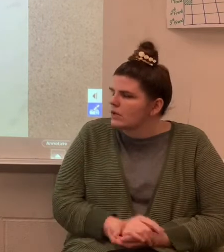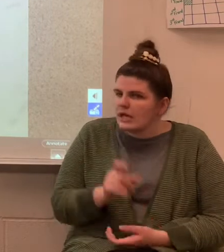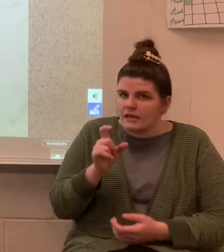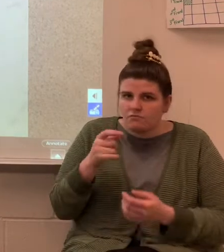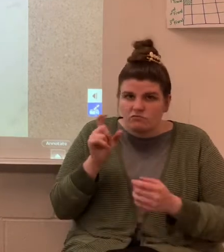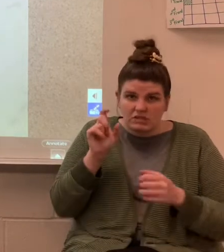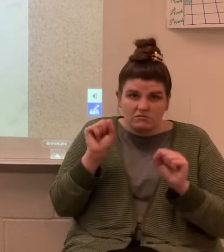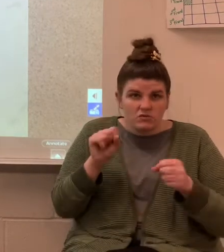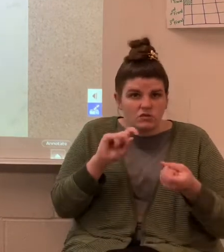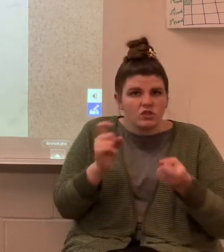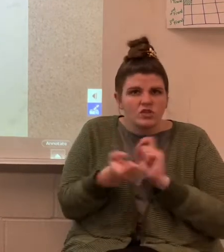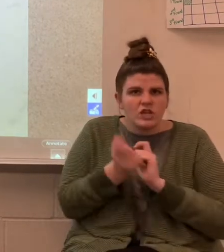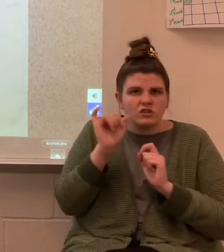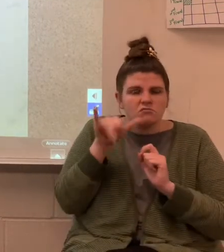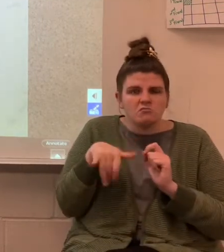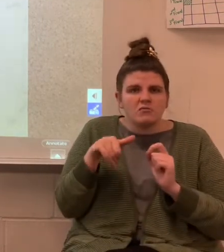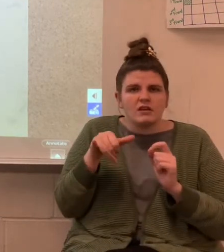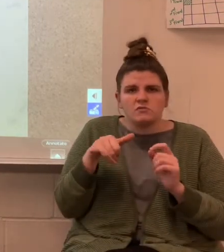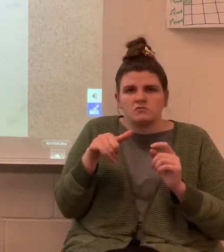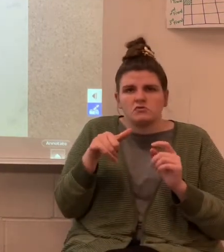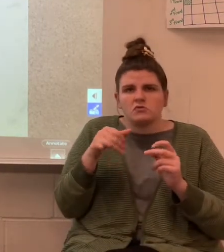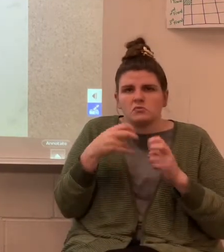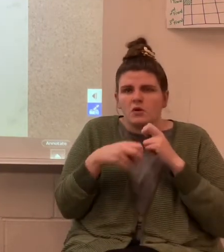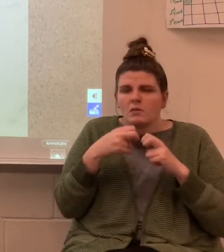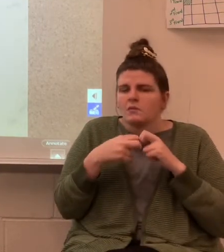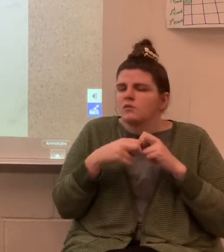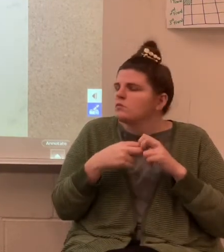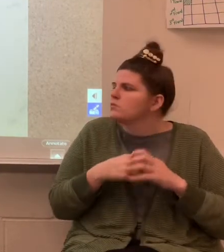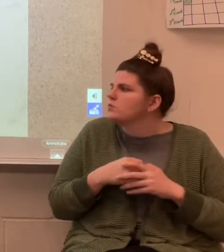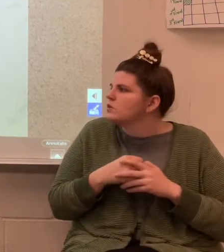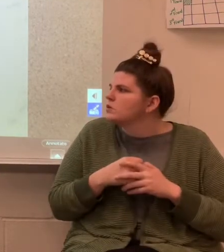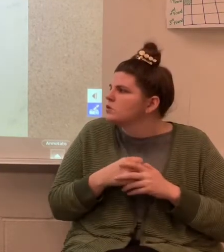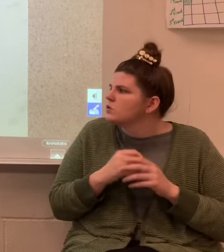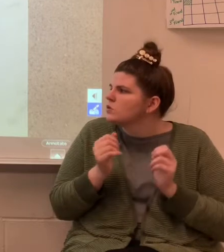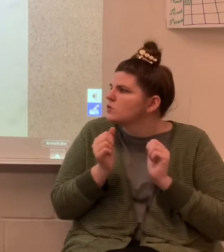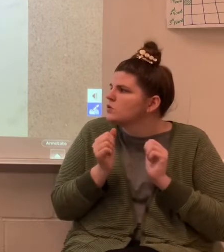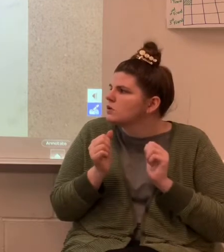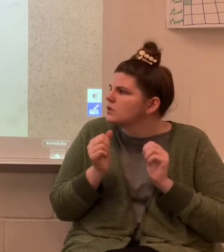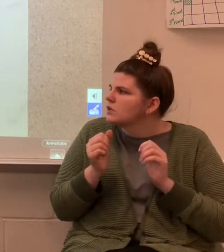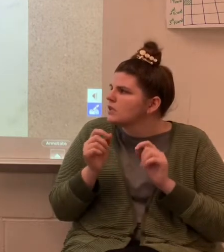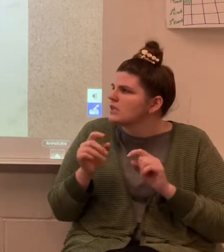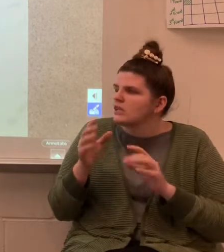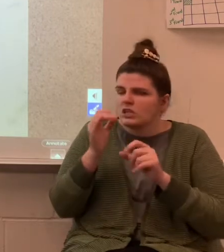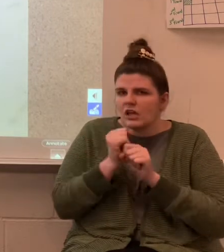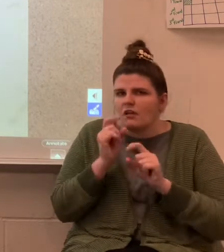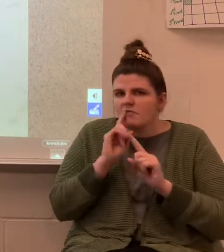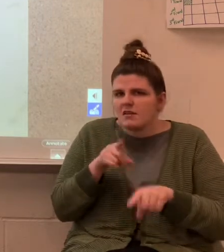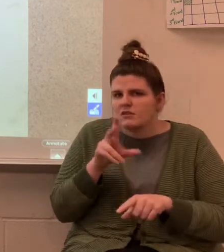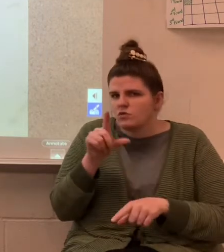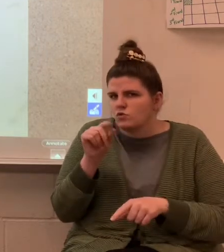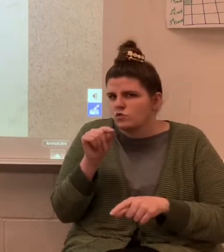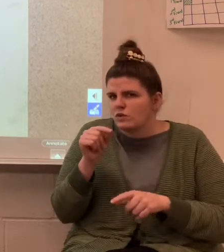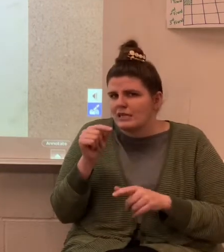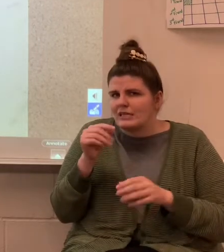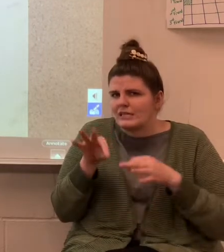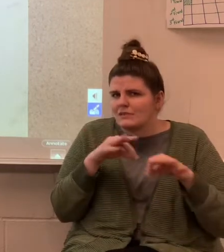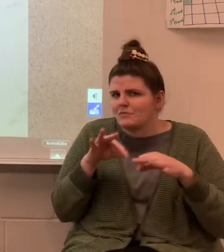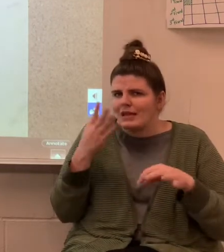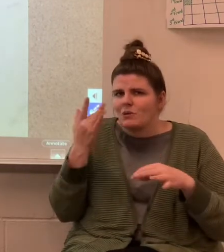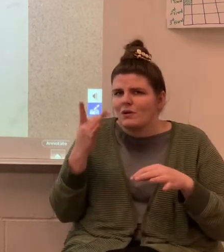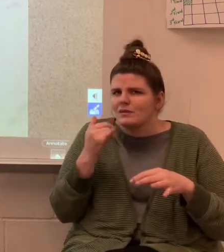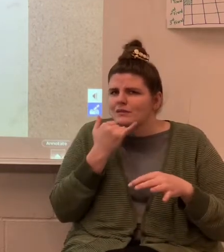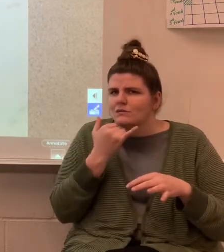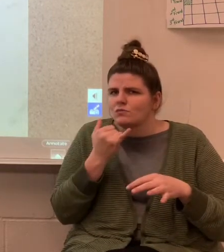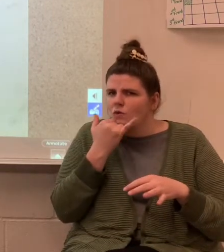problem. And he got the answer 20. Without calculating, explain why Barrett's answer is not correct. Let's write it down here. He